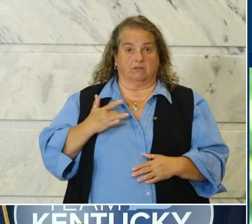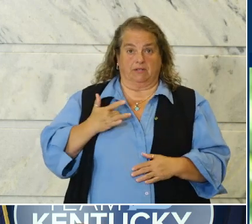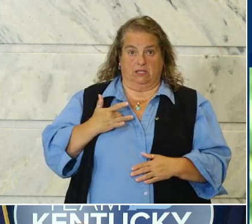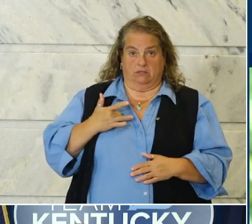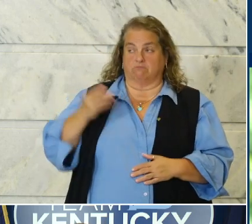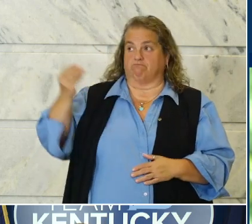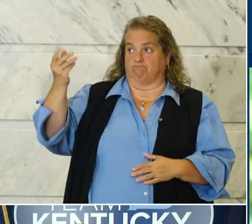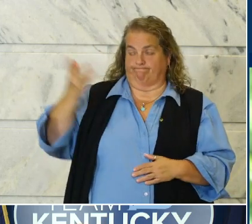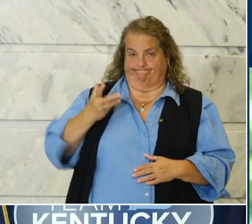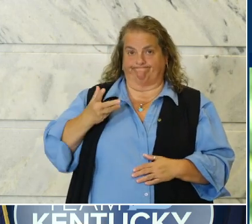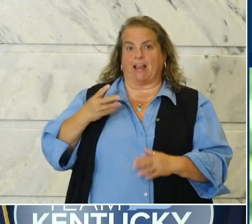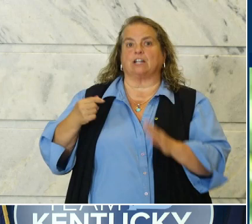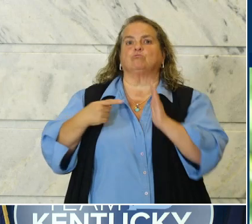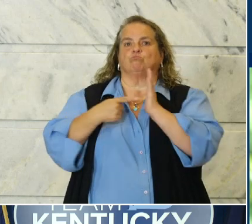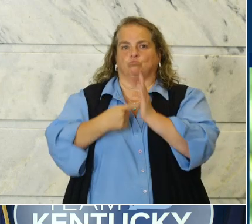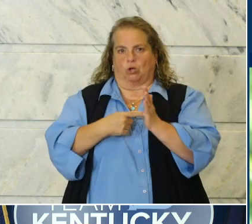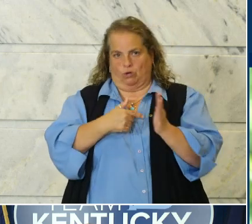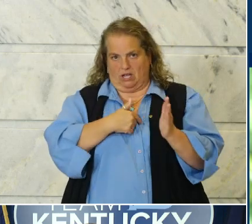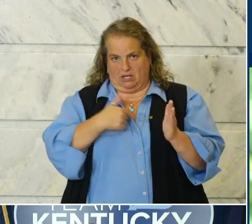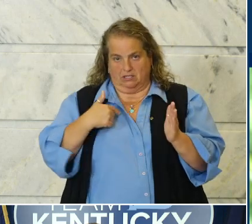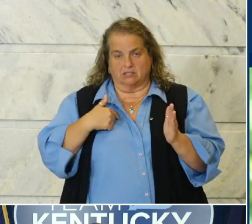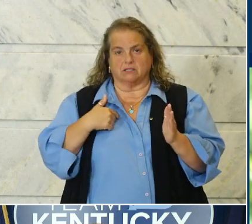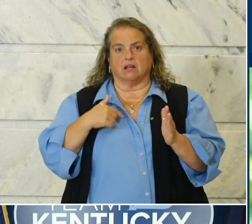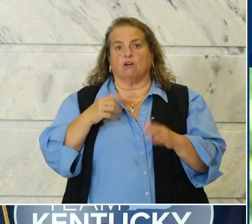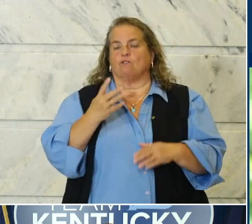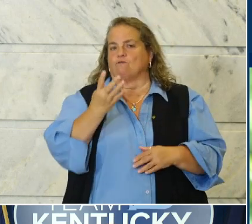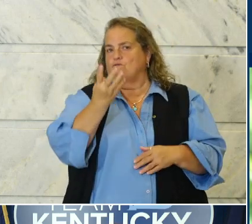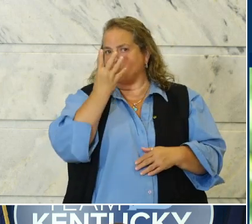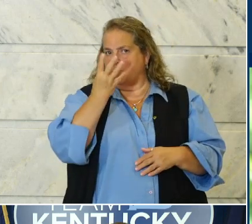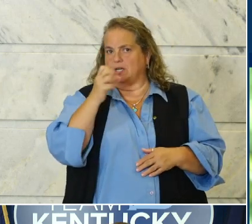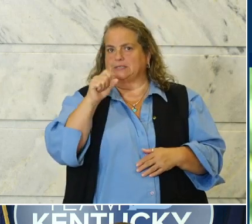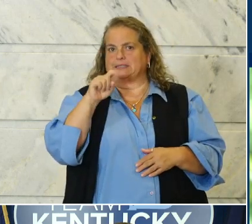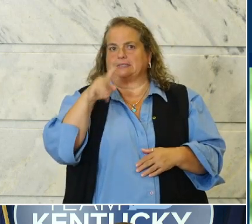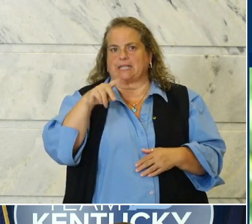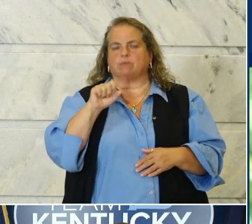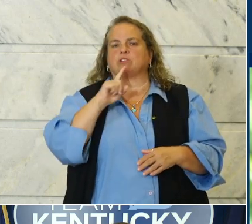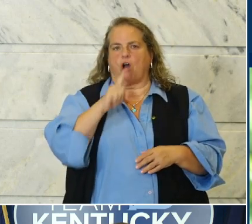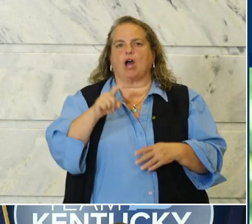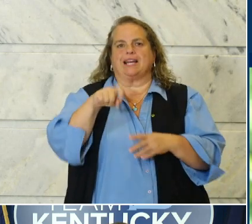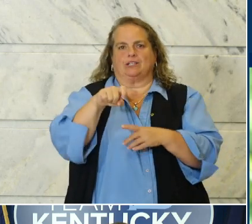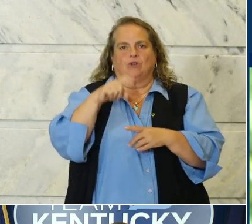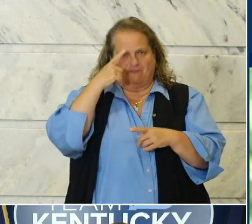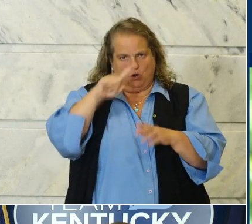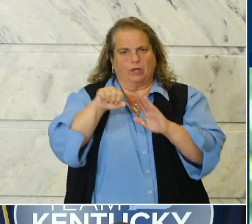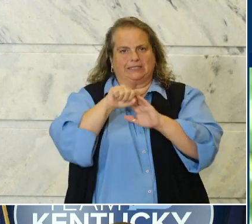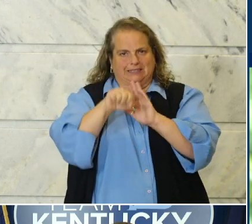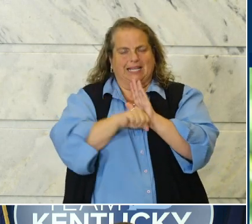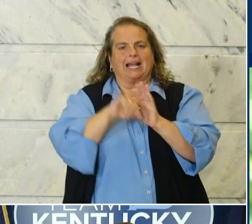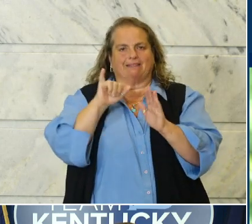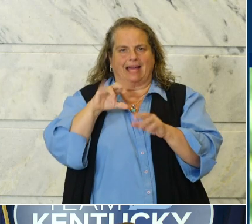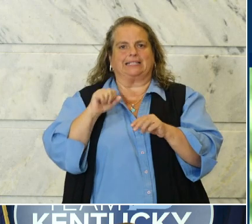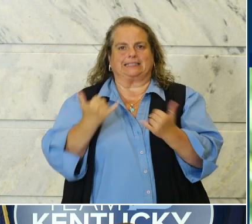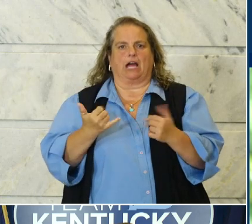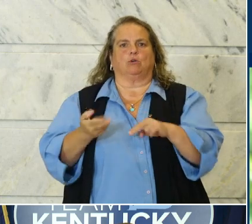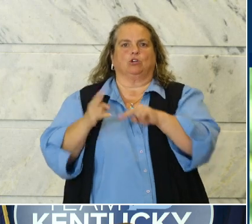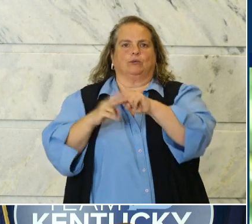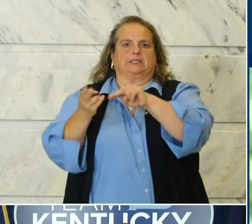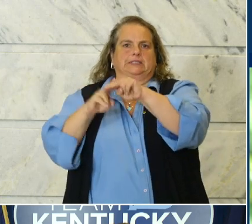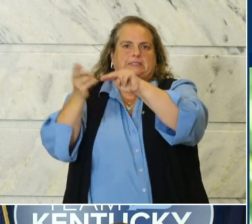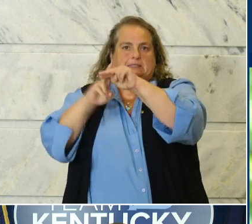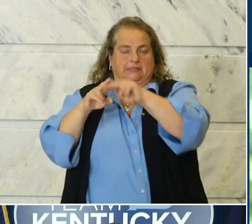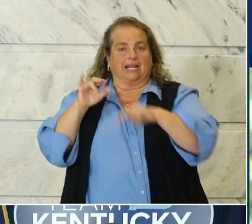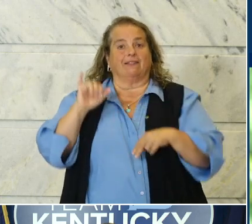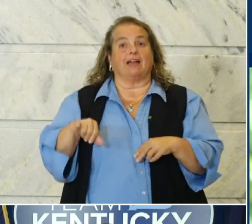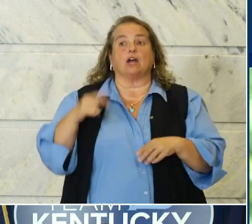has the modeling to show that 4 steps are necessary for a state that is escalating. They are the steps